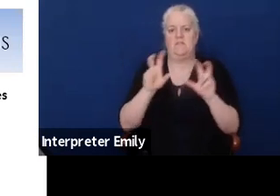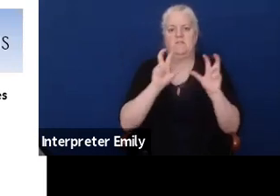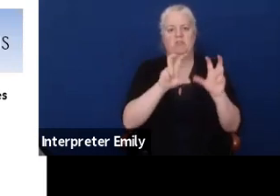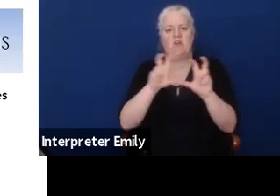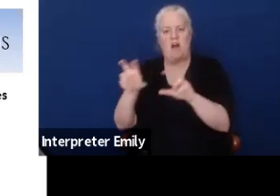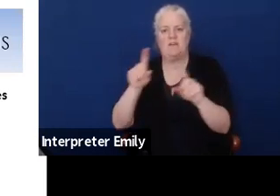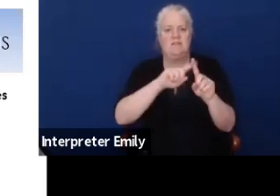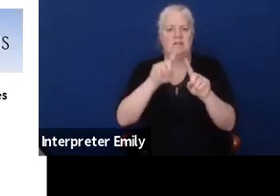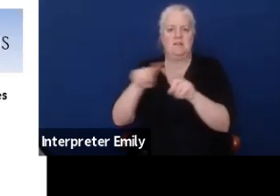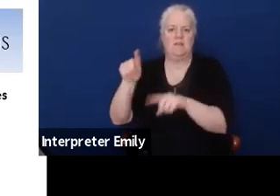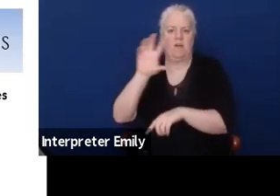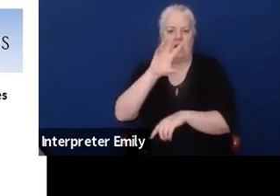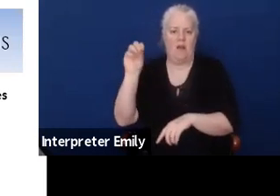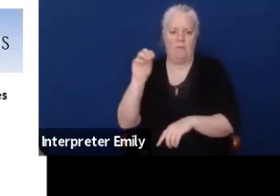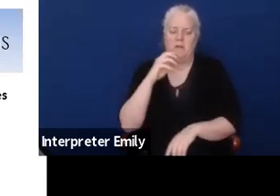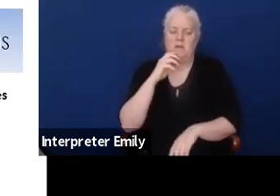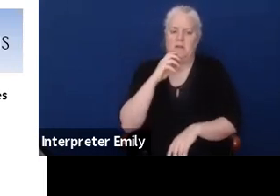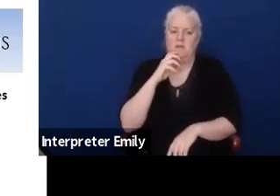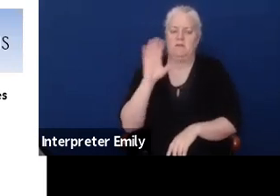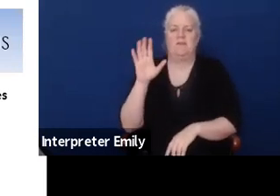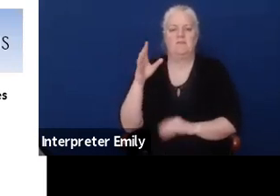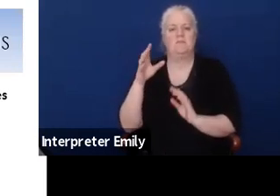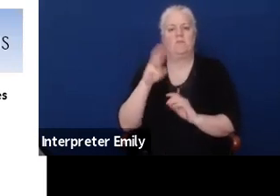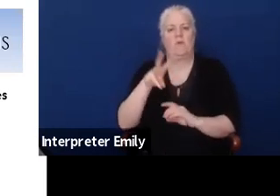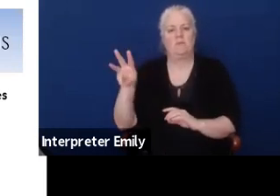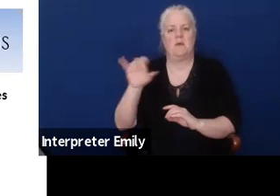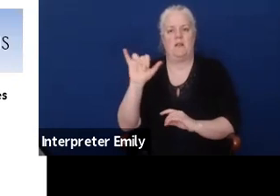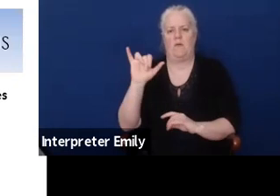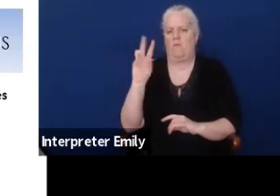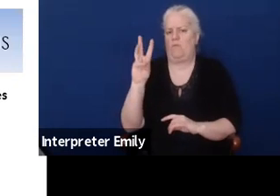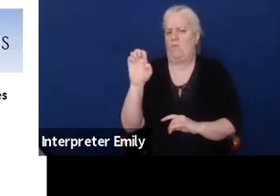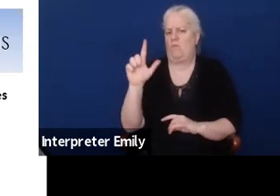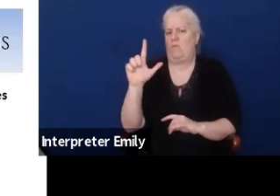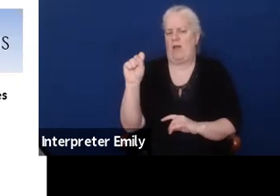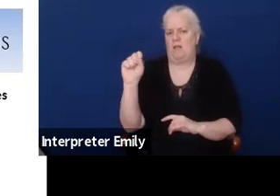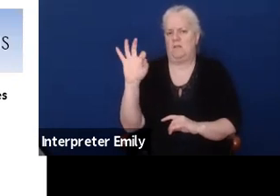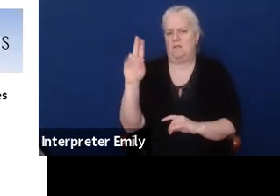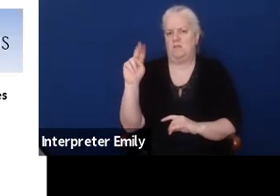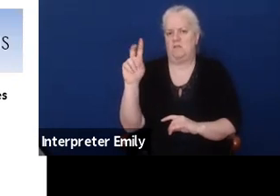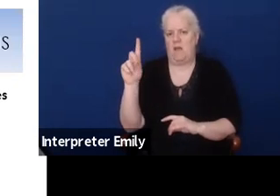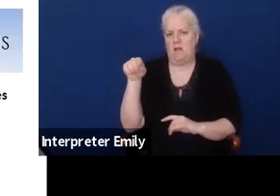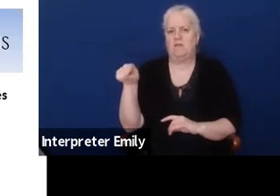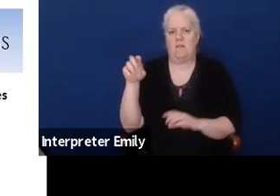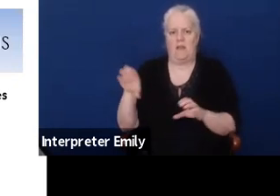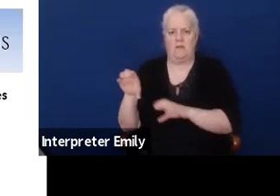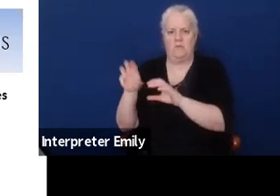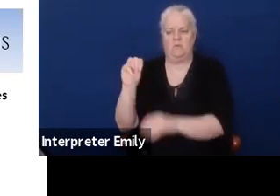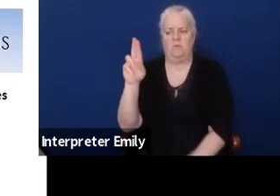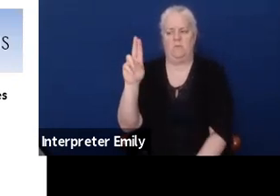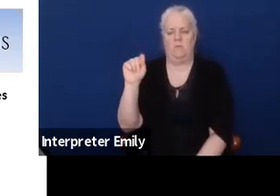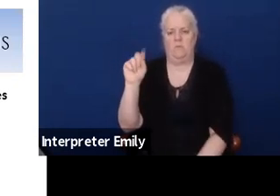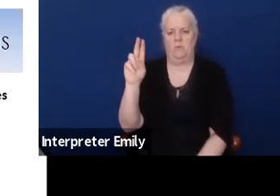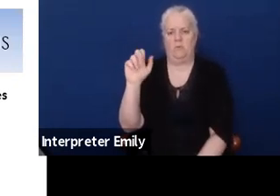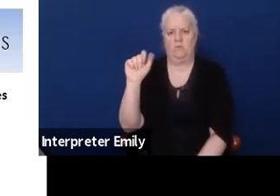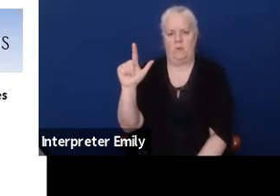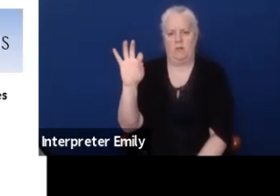is websites like Wealthfront that they do mutual funds, so you can check them out if you want to do investment. There is